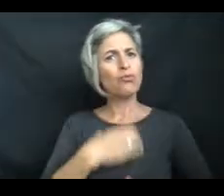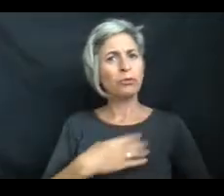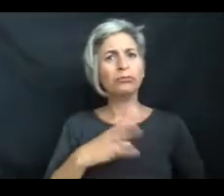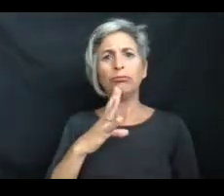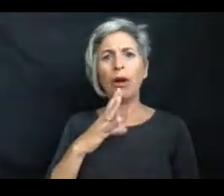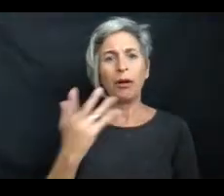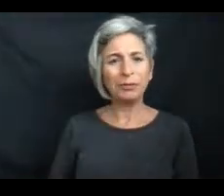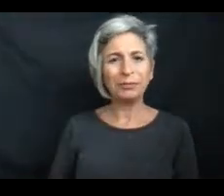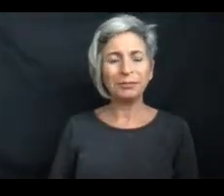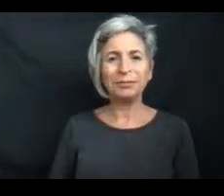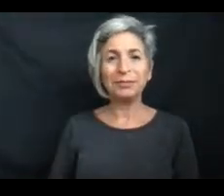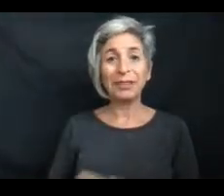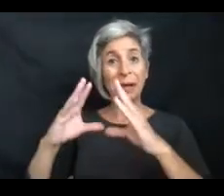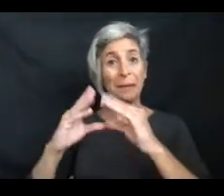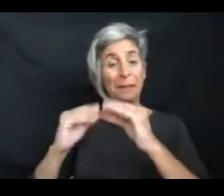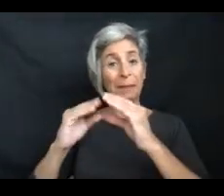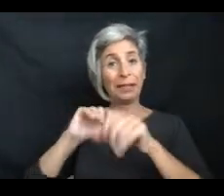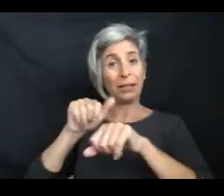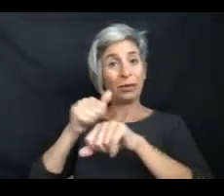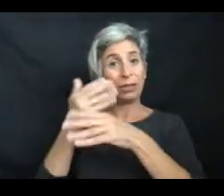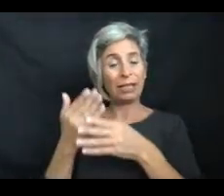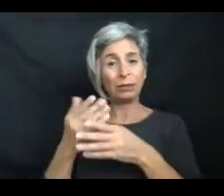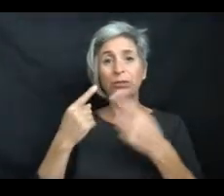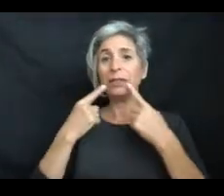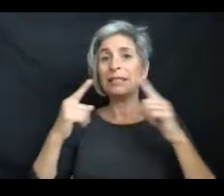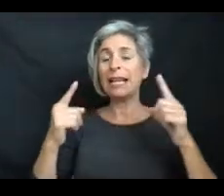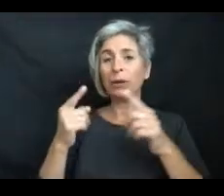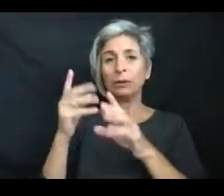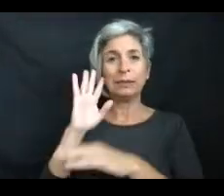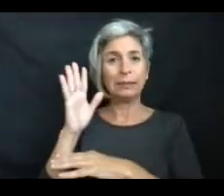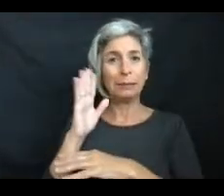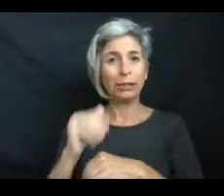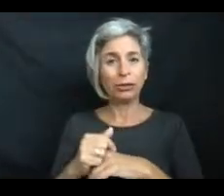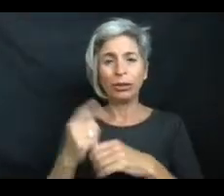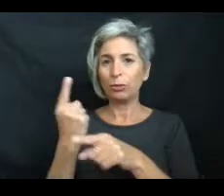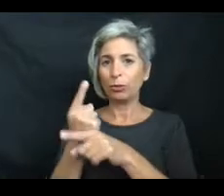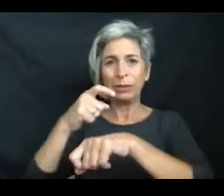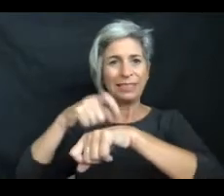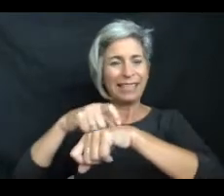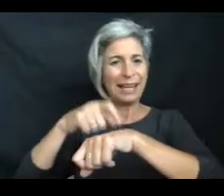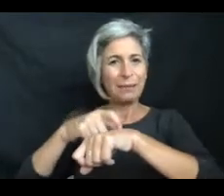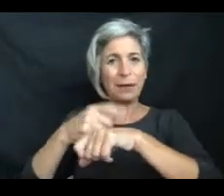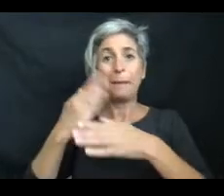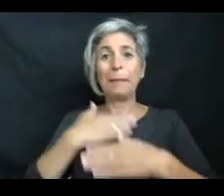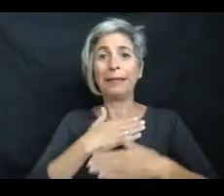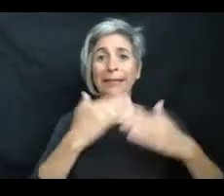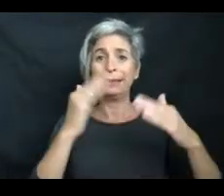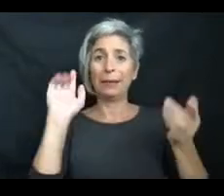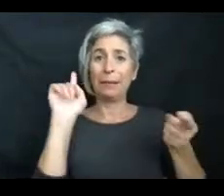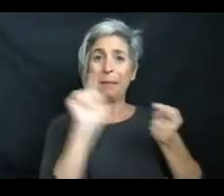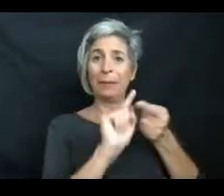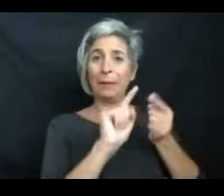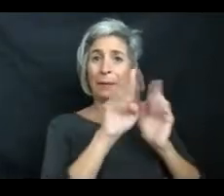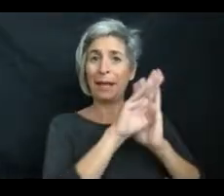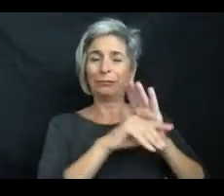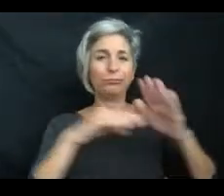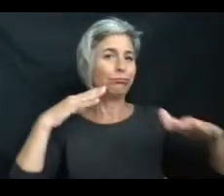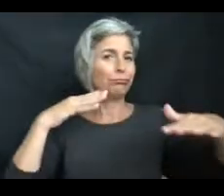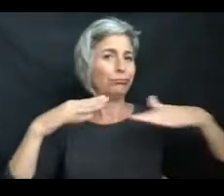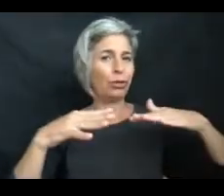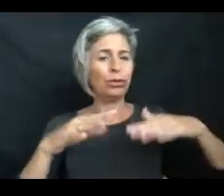meeting organizer will announce the next speaker at the appropriate time and unmute their audio. Please minimize any sources of background noise and